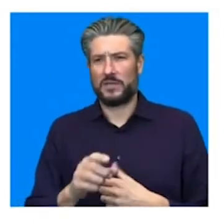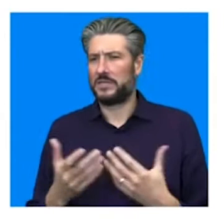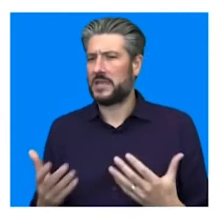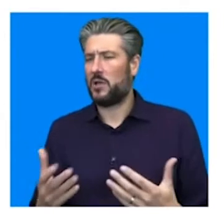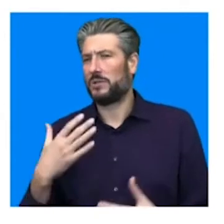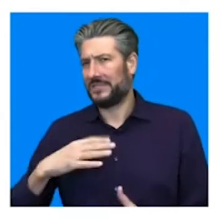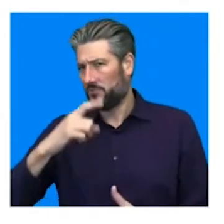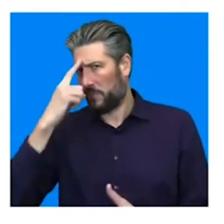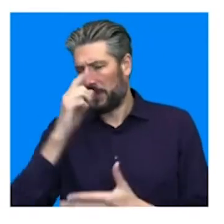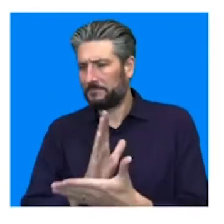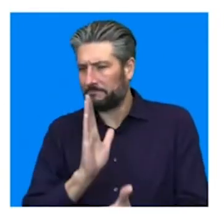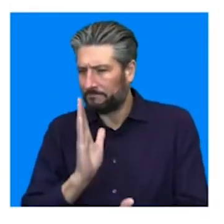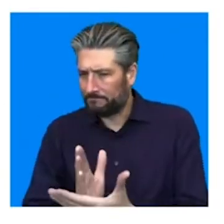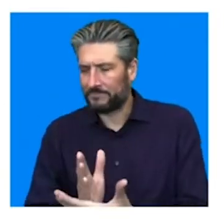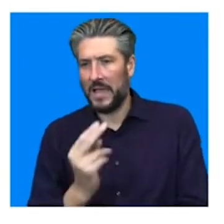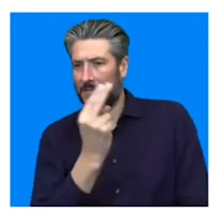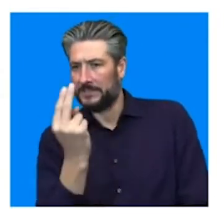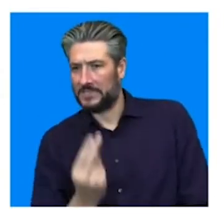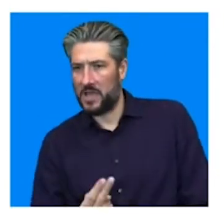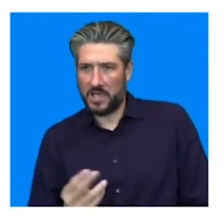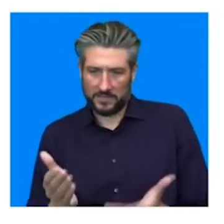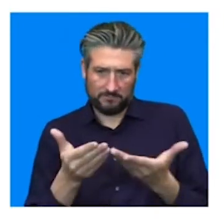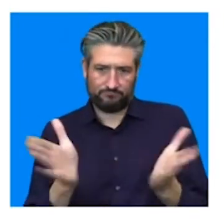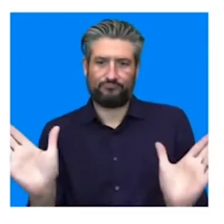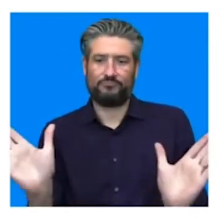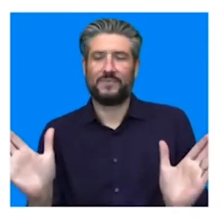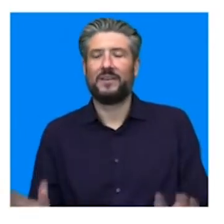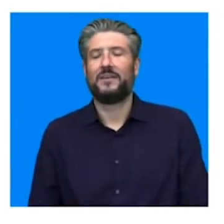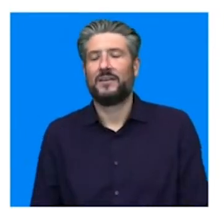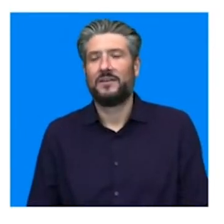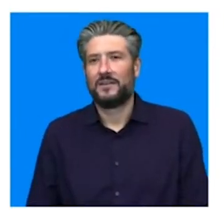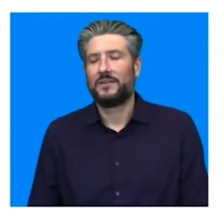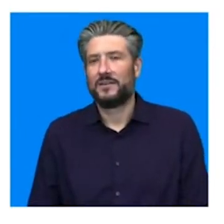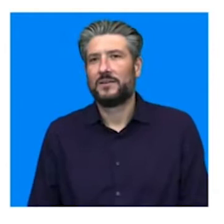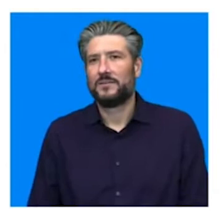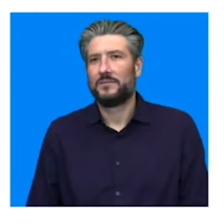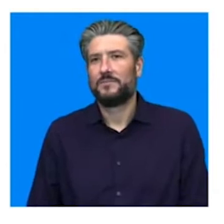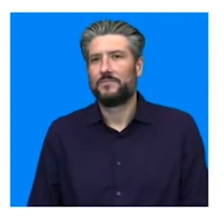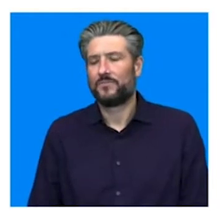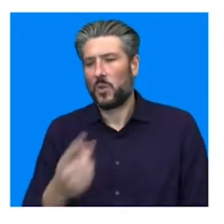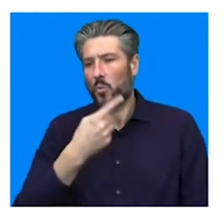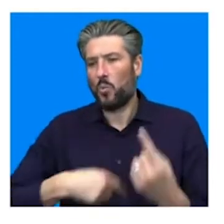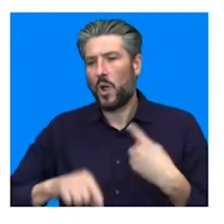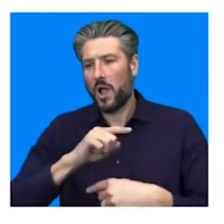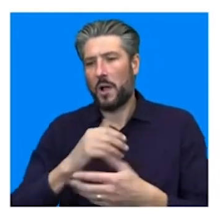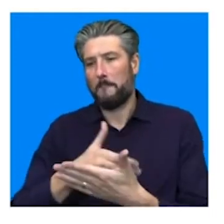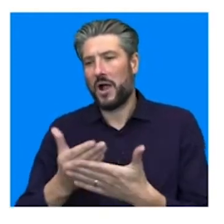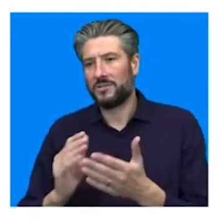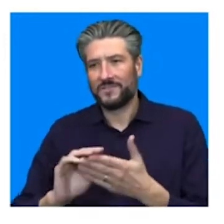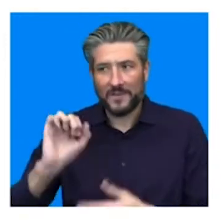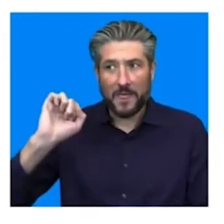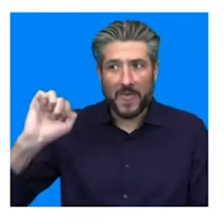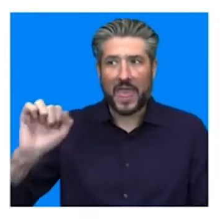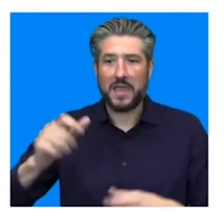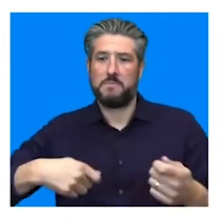for a massive group. That kind of group of people is considered an important group now, and an important part of the market, which is becoming more so